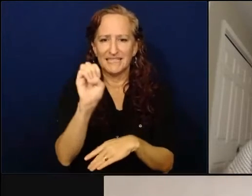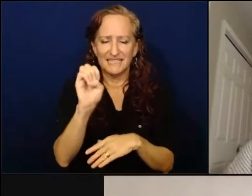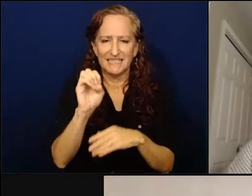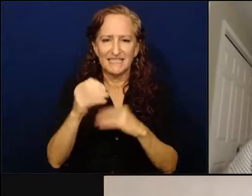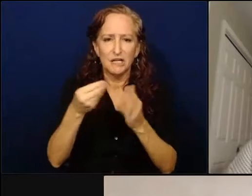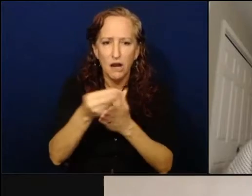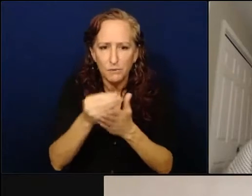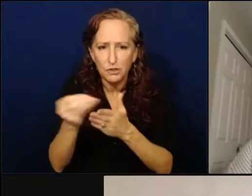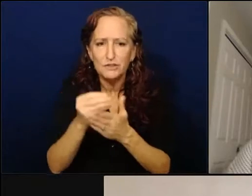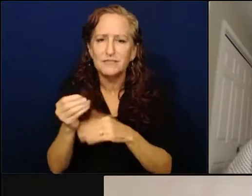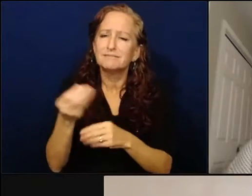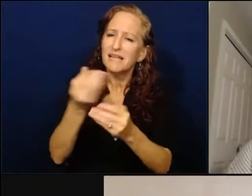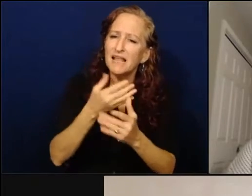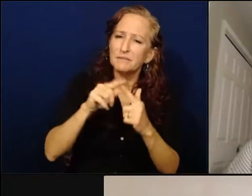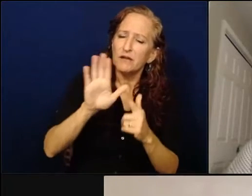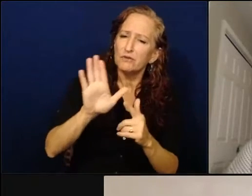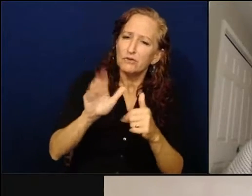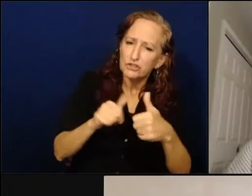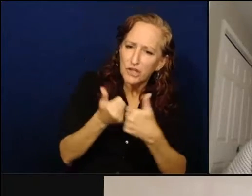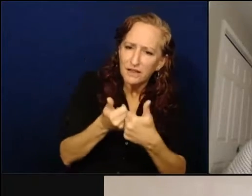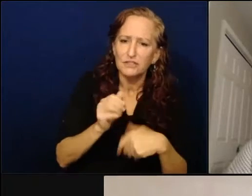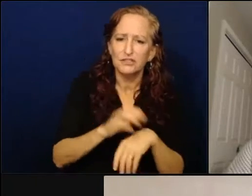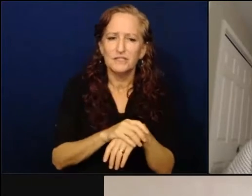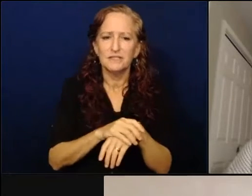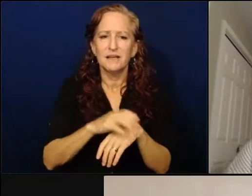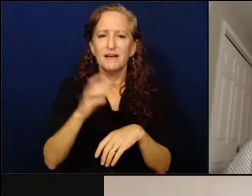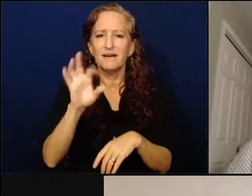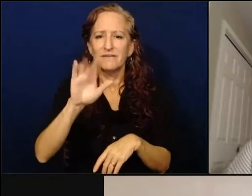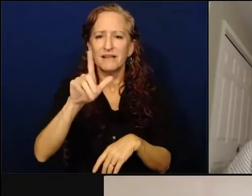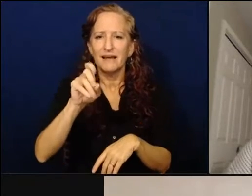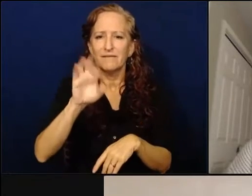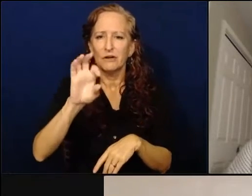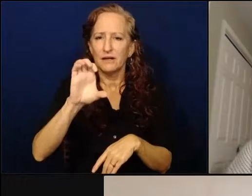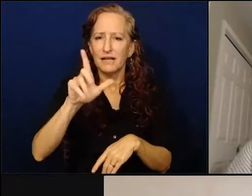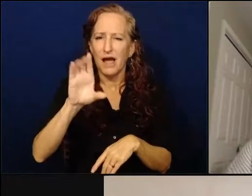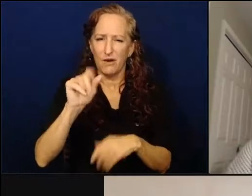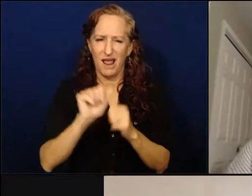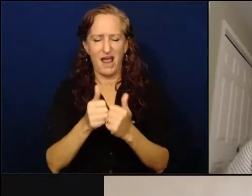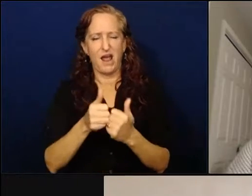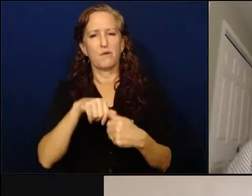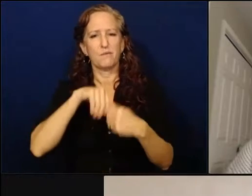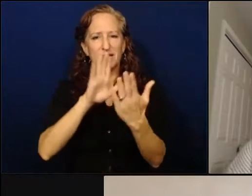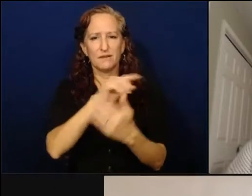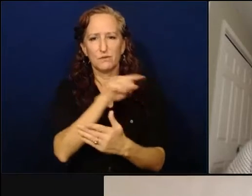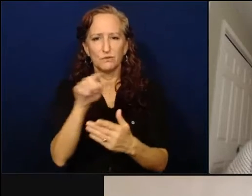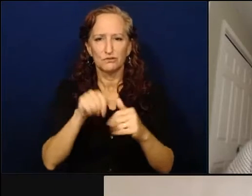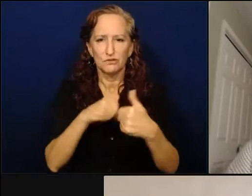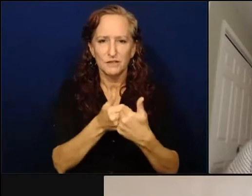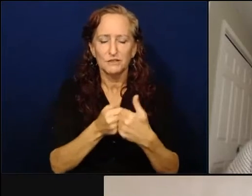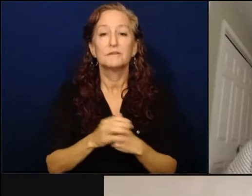talk to us a little bit about some of the challenges that you're seeing and how Flavor Cloud is meeting those. Yeah. So we're